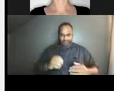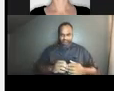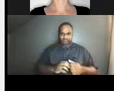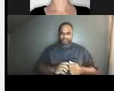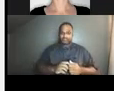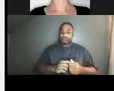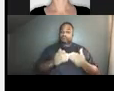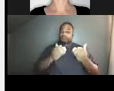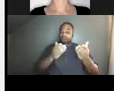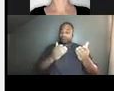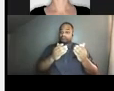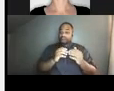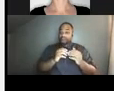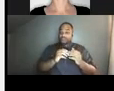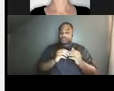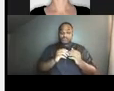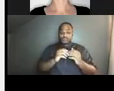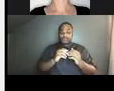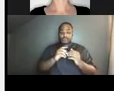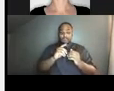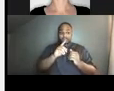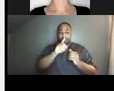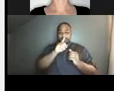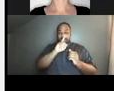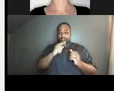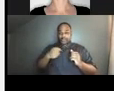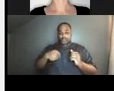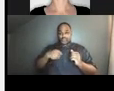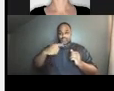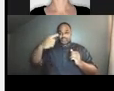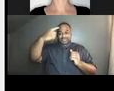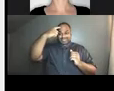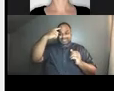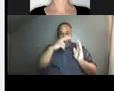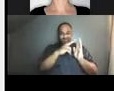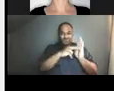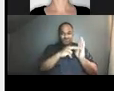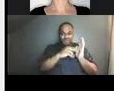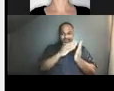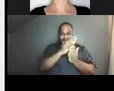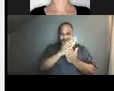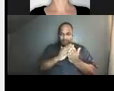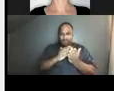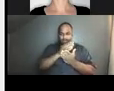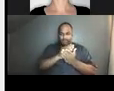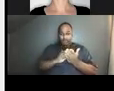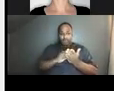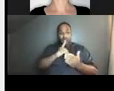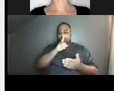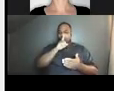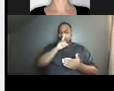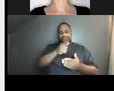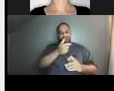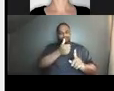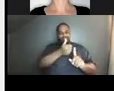Yeah, we actually were thinking of reading just parts of it, because I think it's a really nice